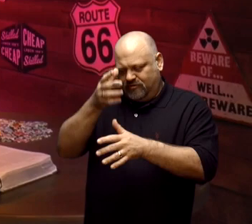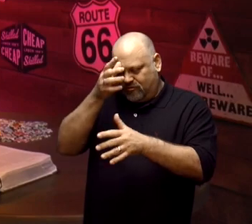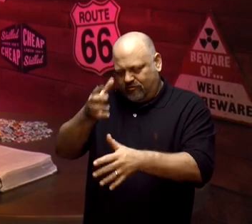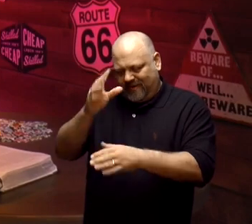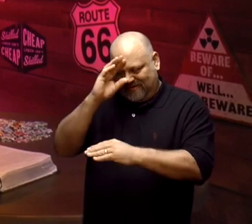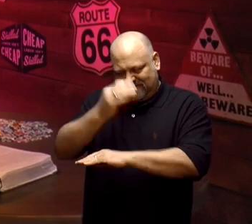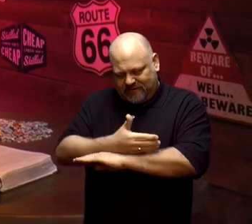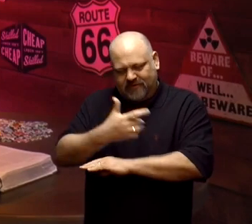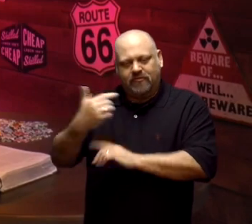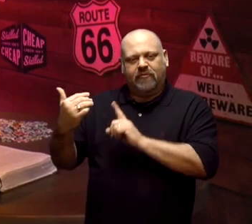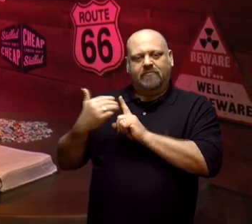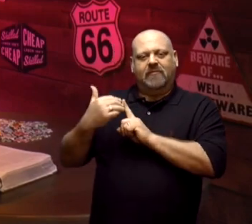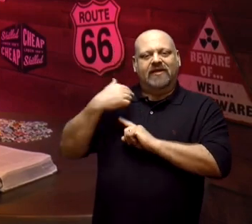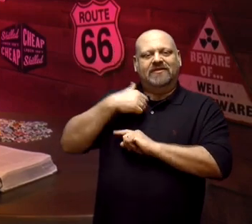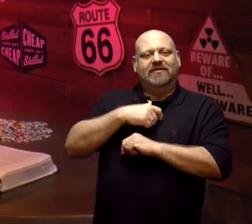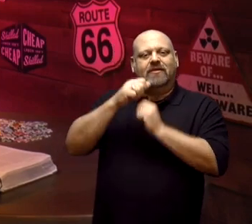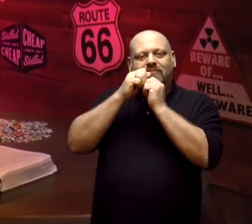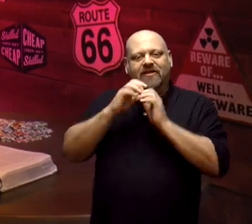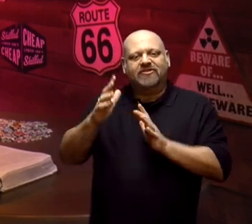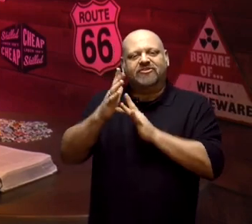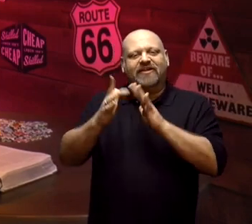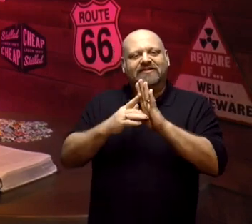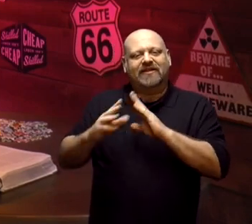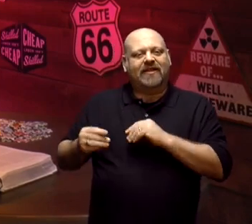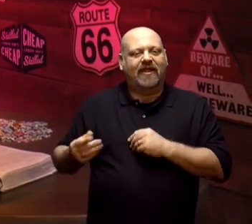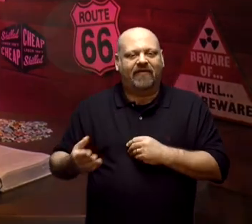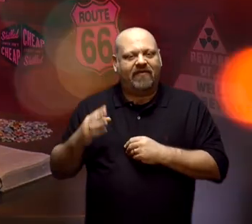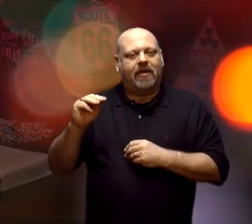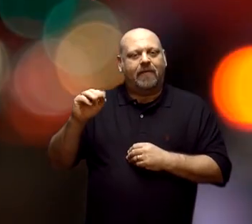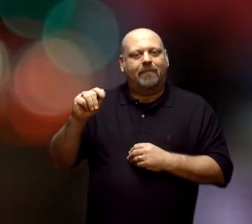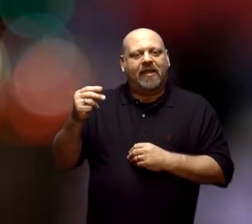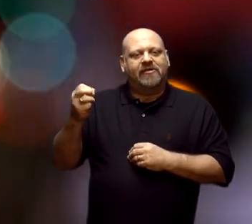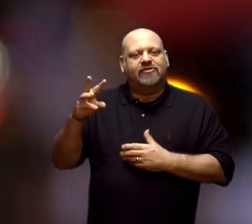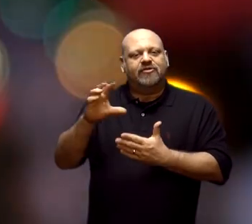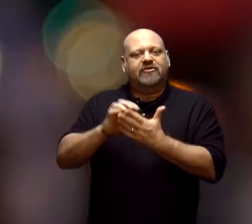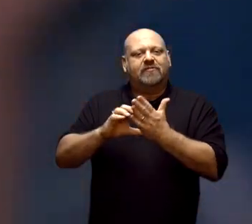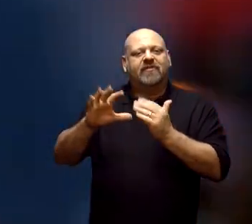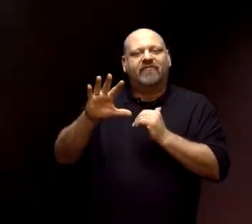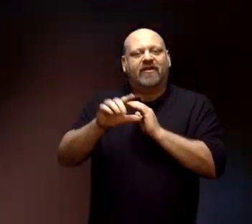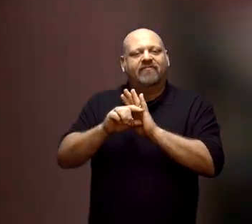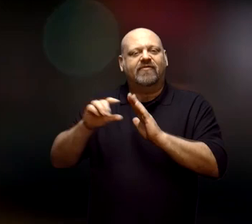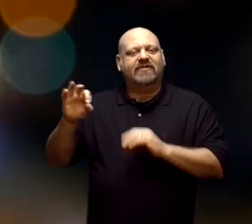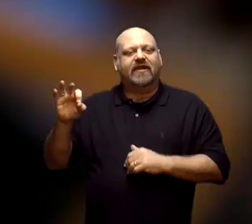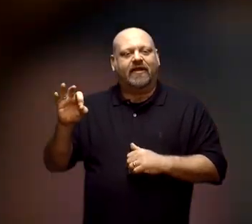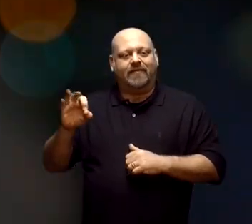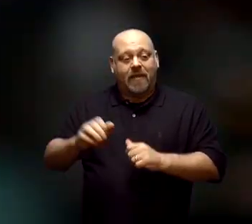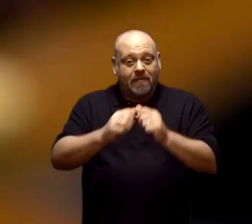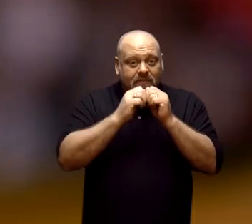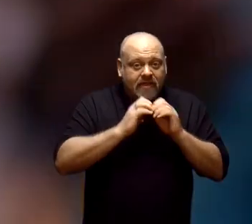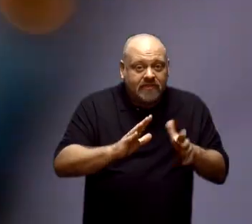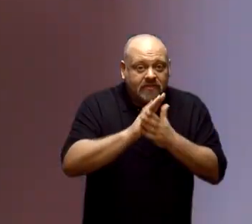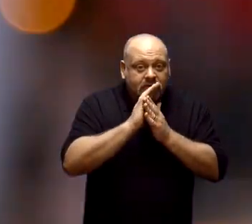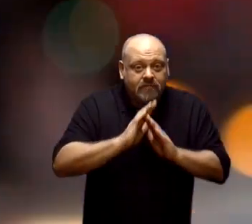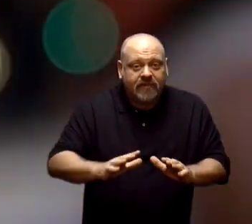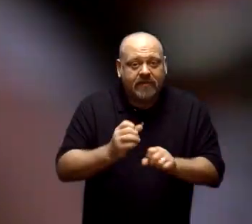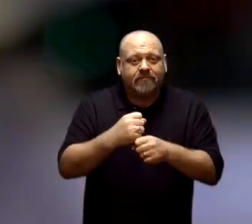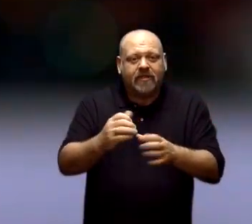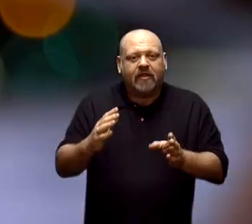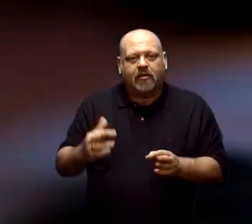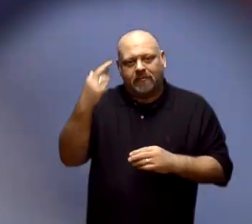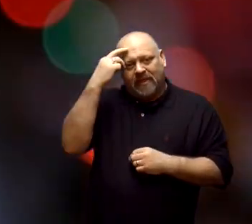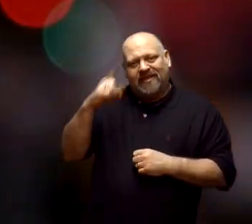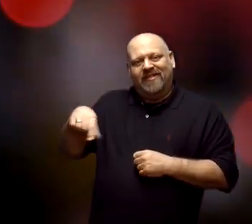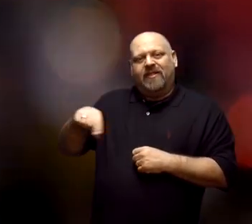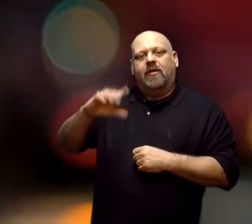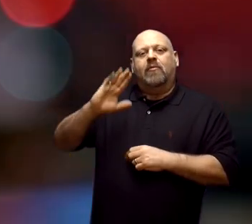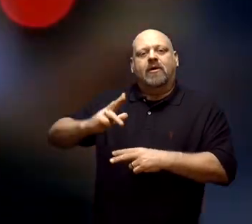the very blessing that Jesus gave in Matthew 5:9. "Blessed are the peacemakers, for they will be